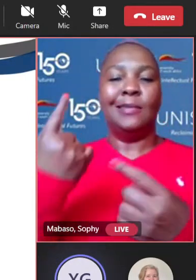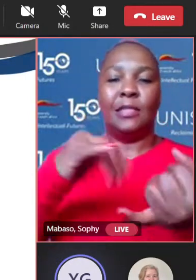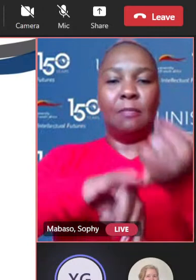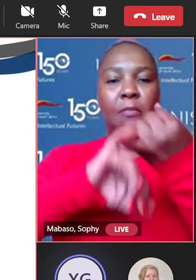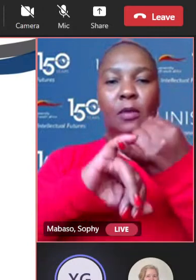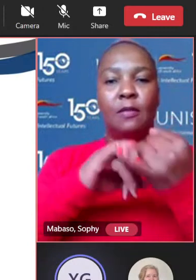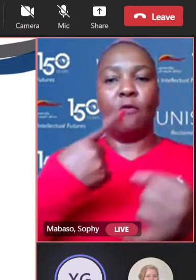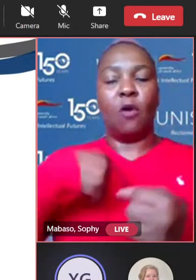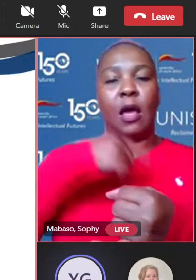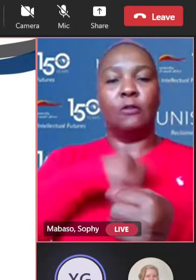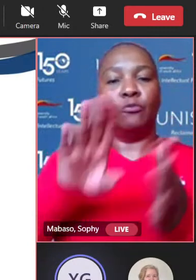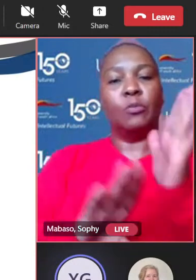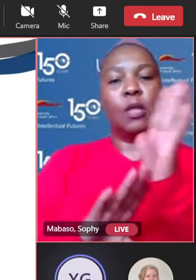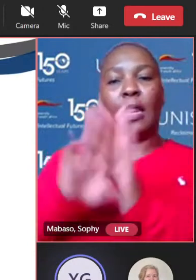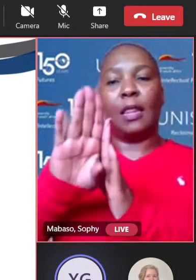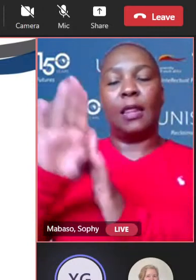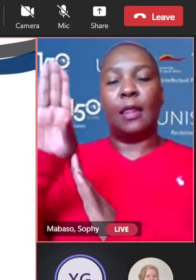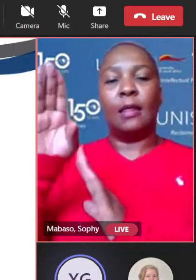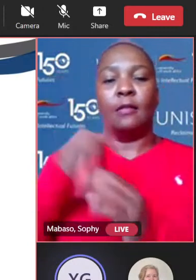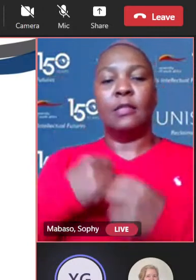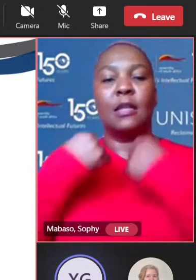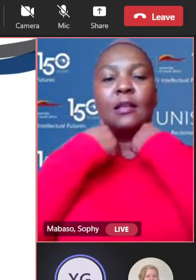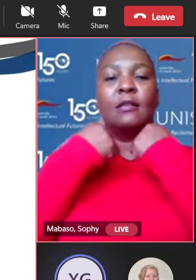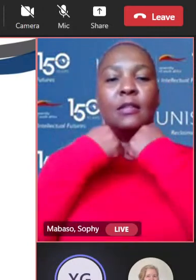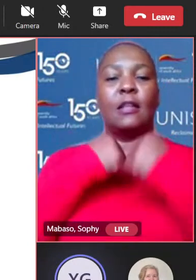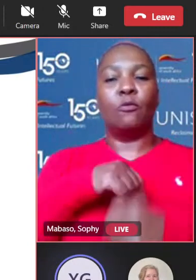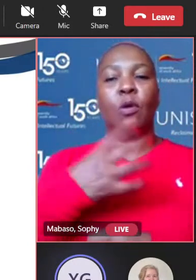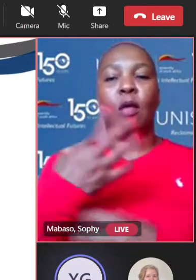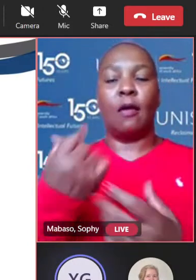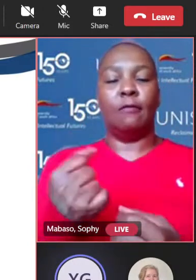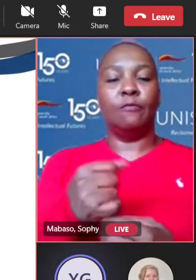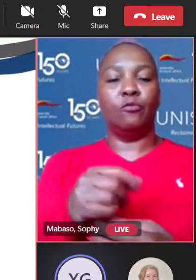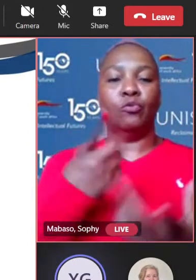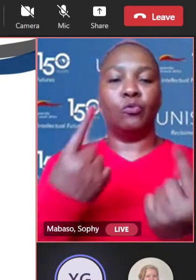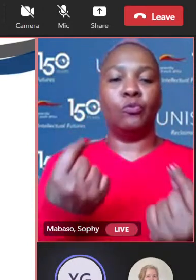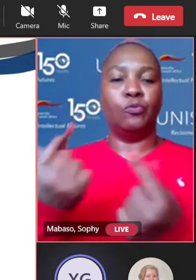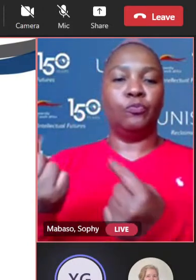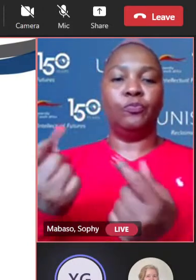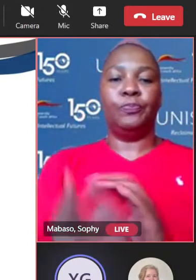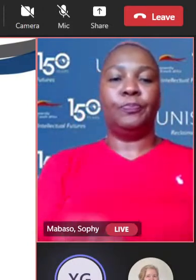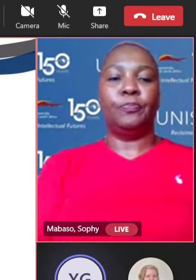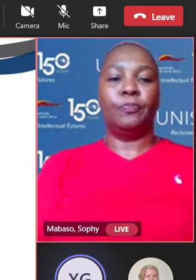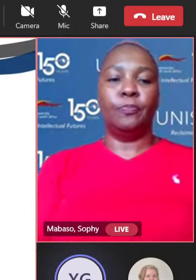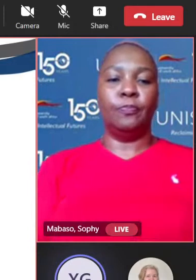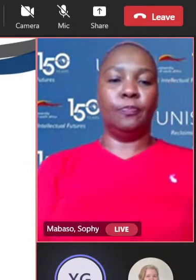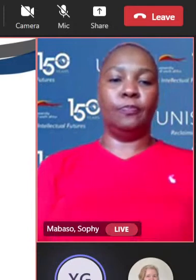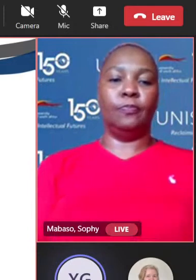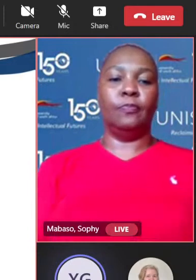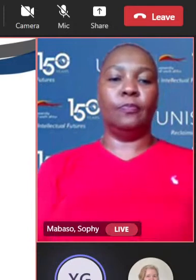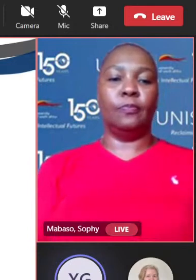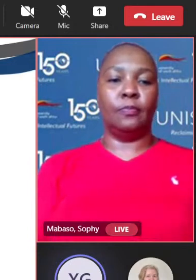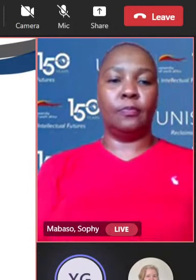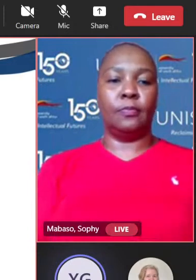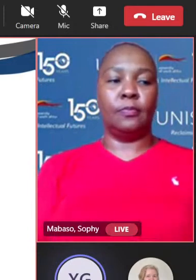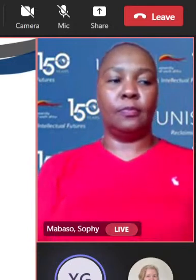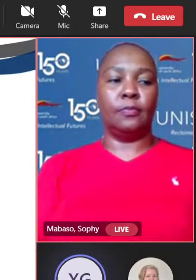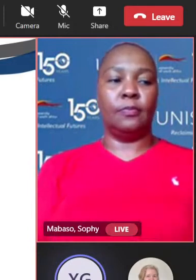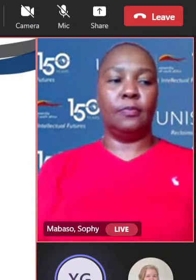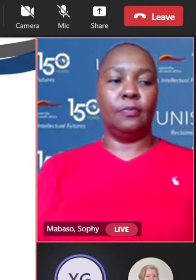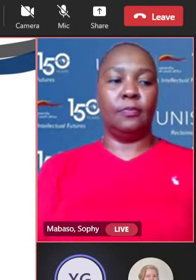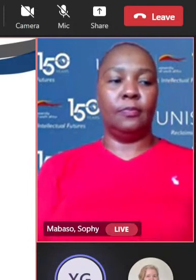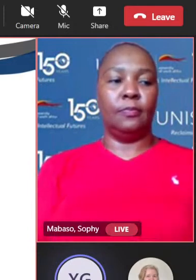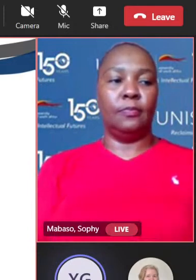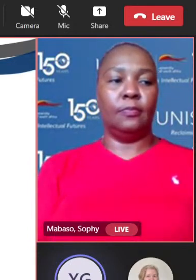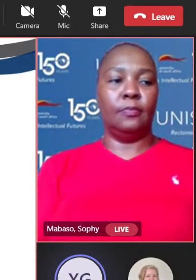be successful in the assignments that we are getting for this for the course. All right, and